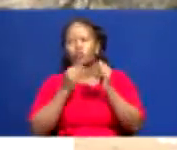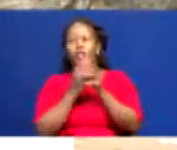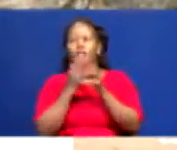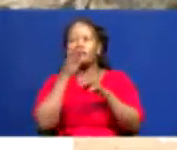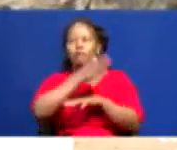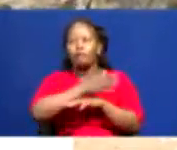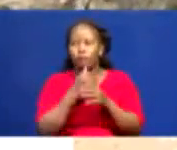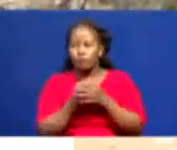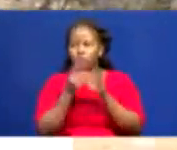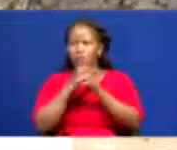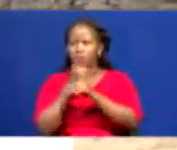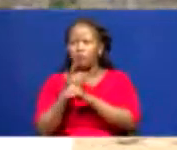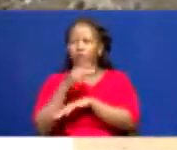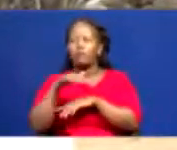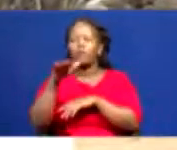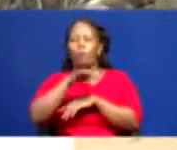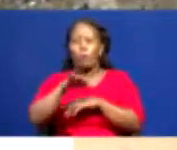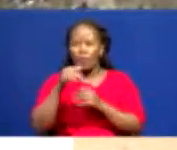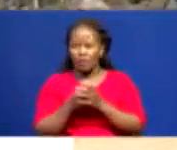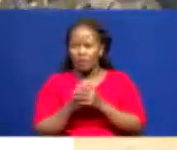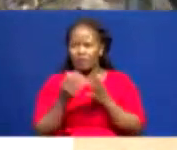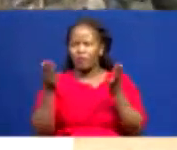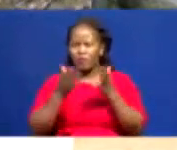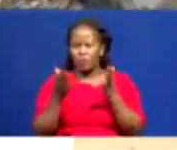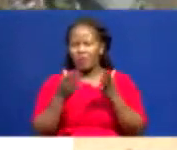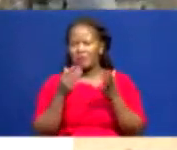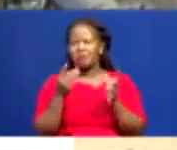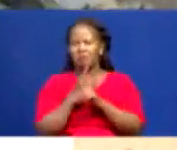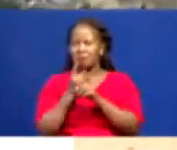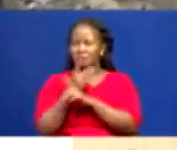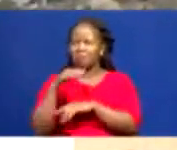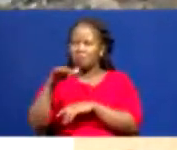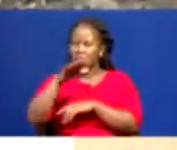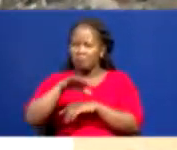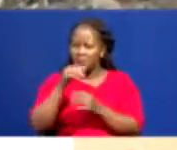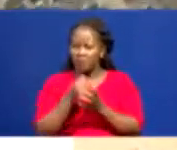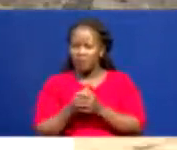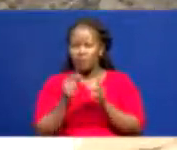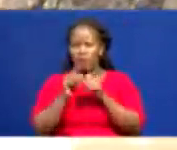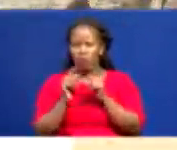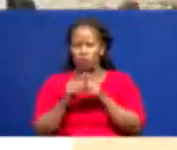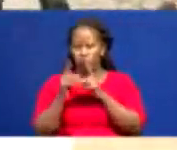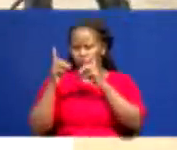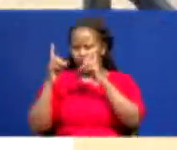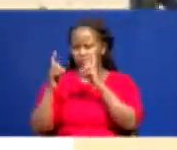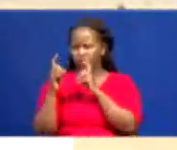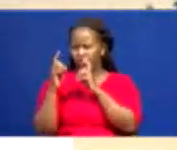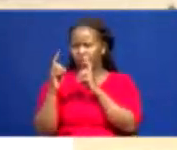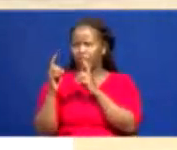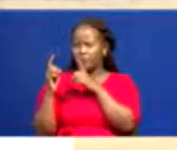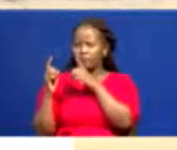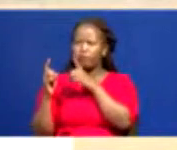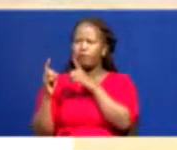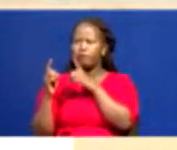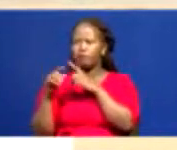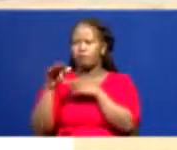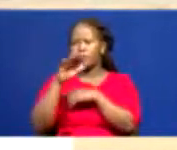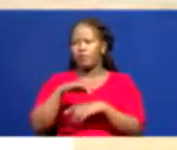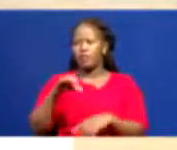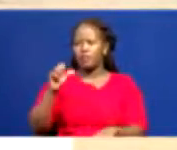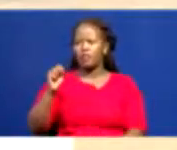the various places which they are already at their destinations. And the pictures you are seeing there, that is